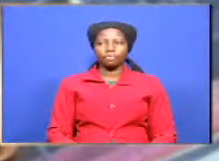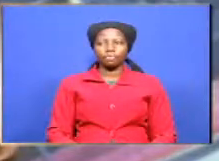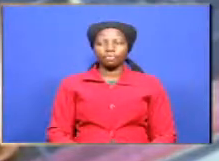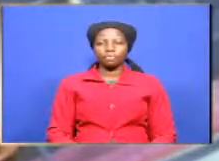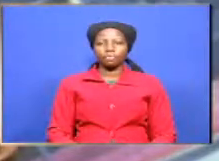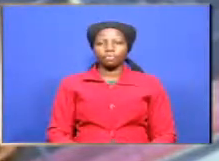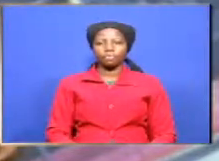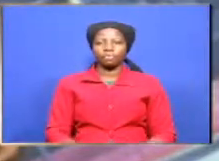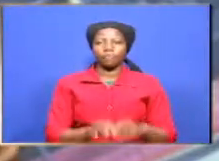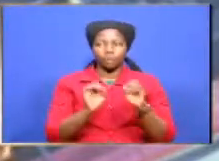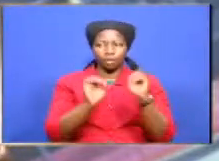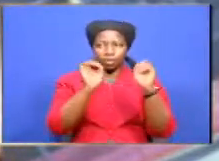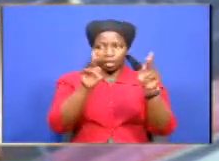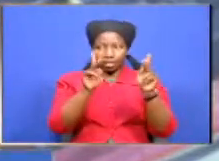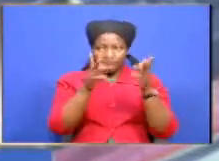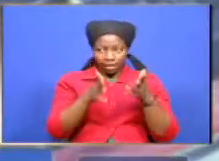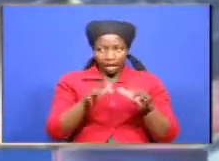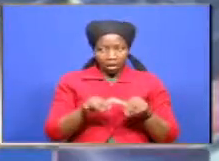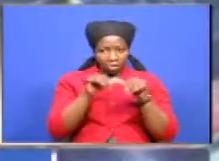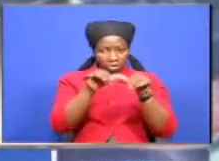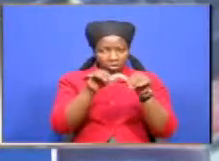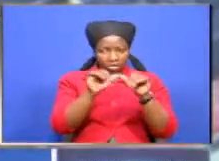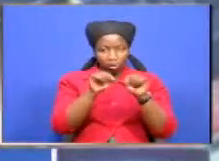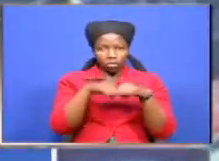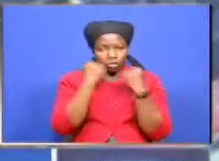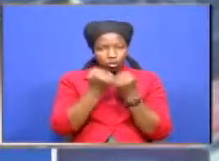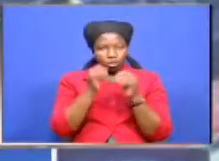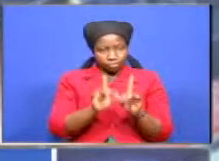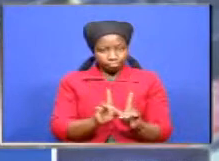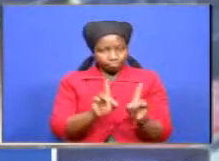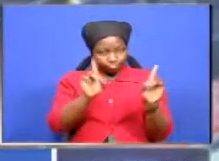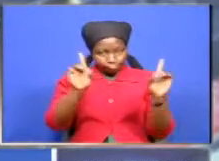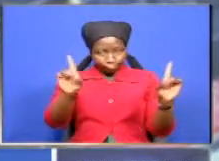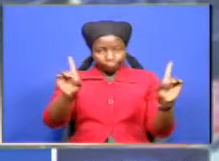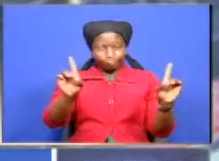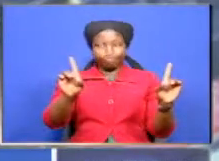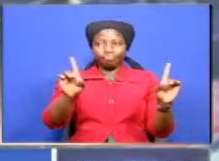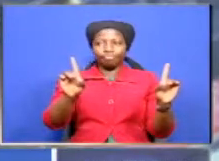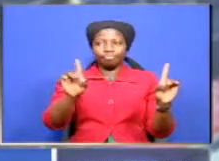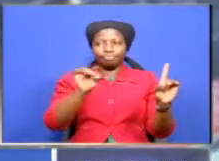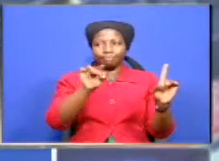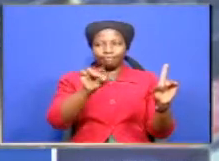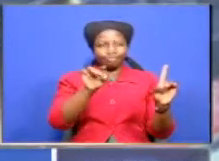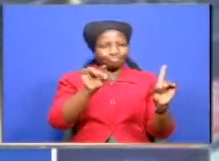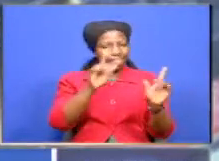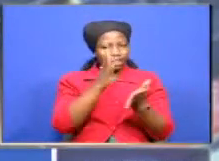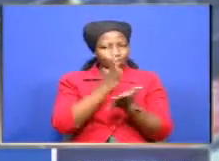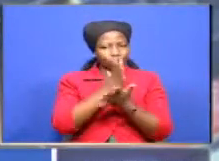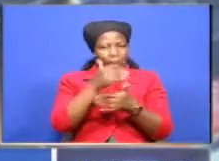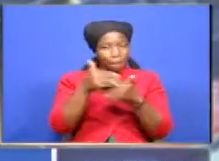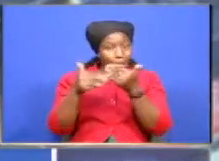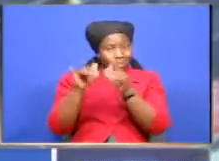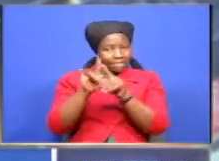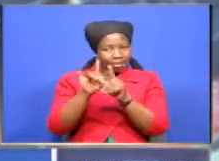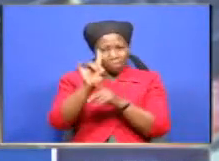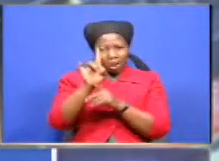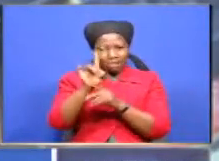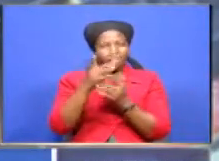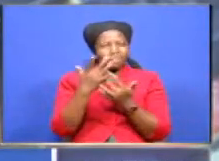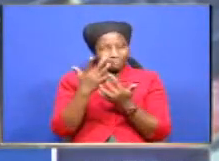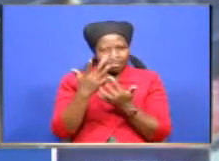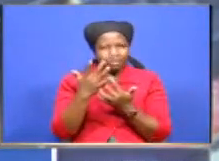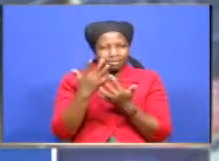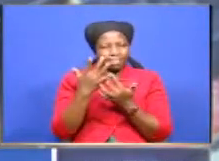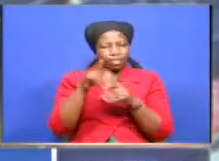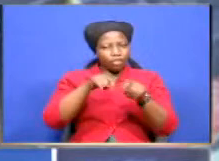All right, now moving on, social distancing has been billed as a significant measure in containing the